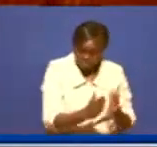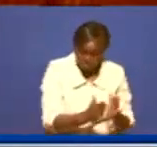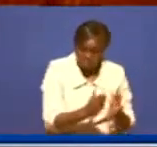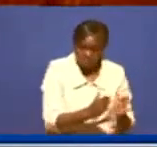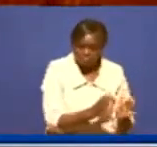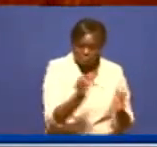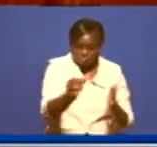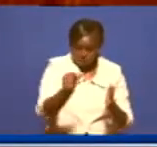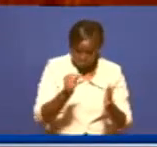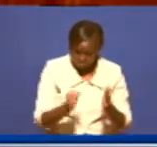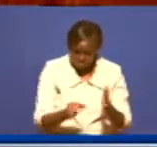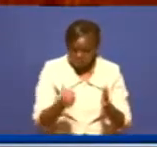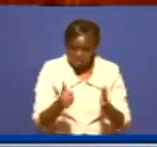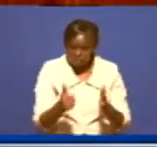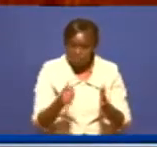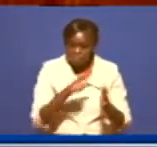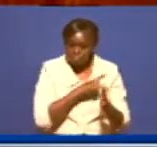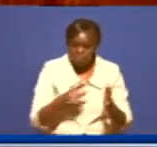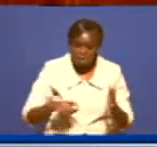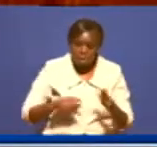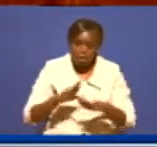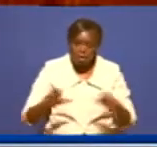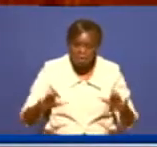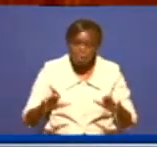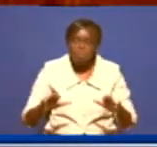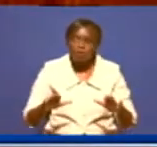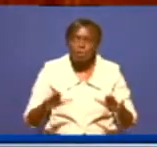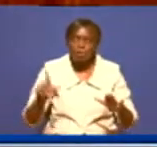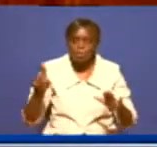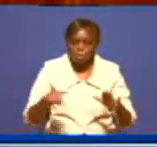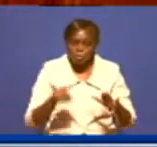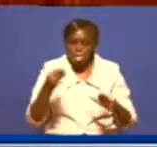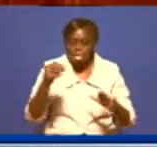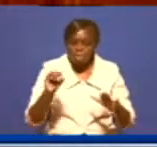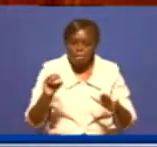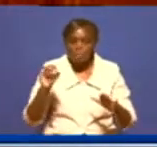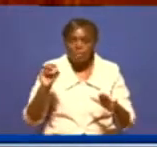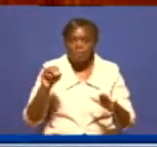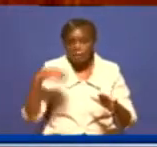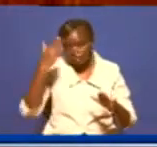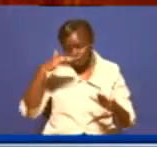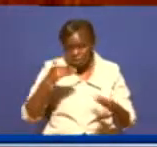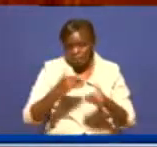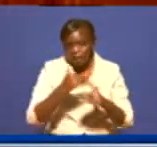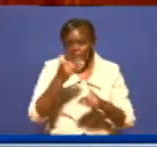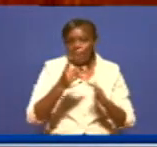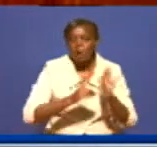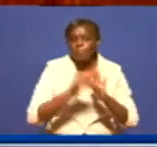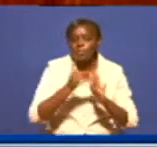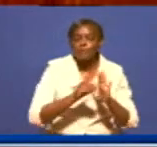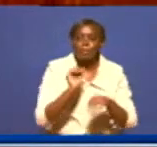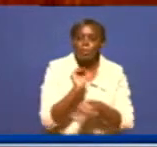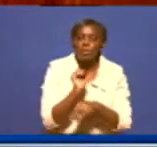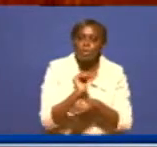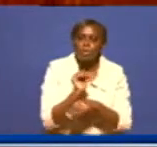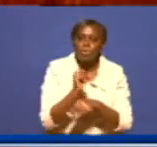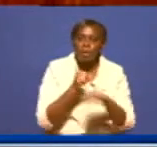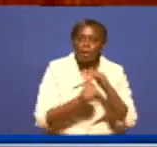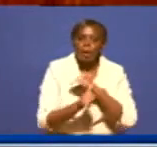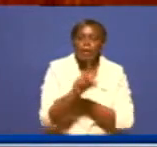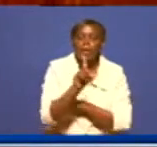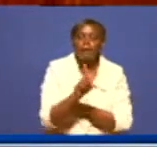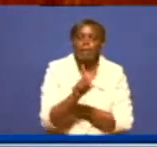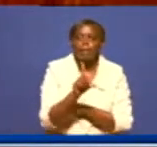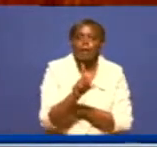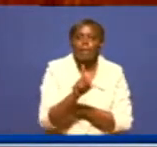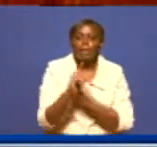a tenant may give the landlord notice to terminate within 30 days after the date of the request made under subsection 1 if the